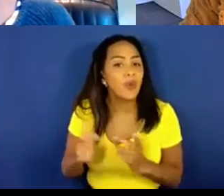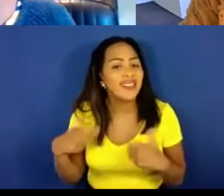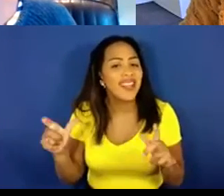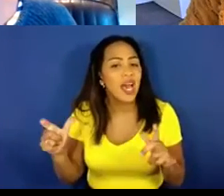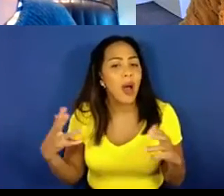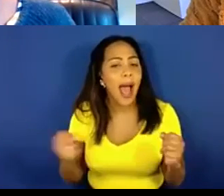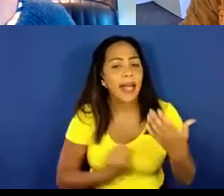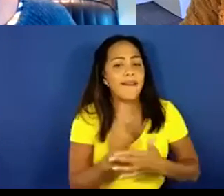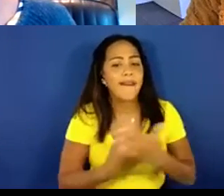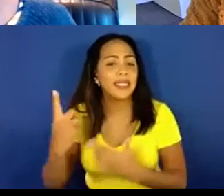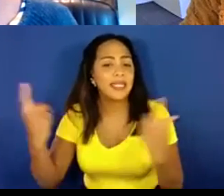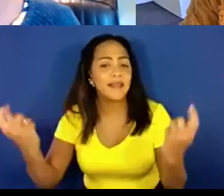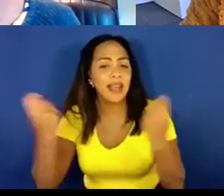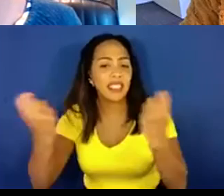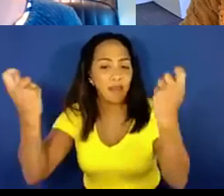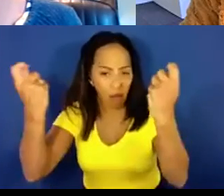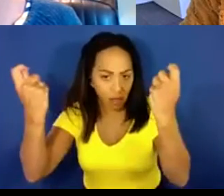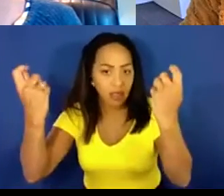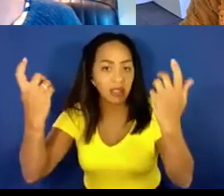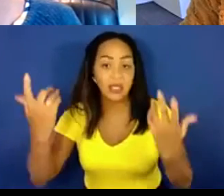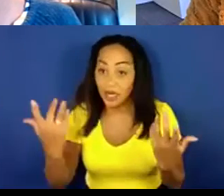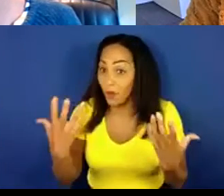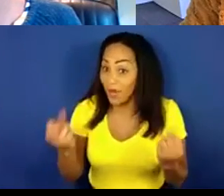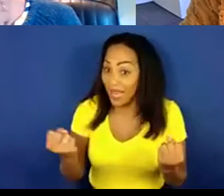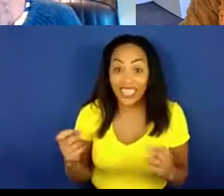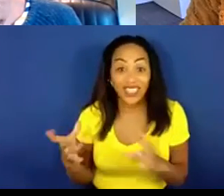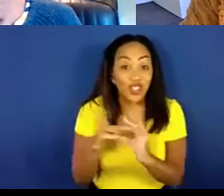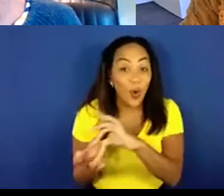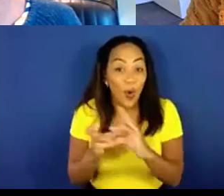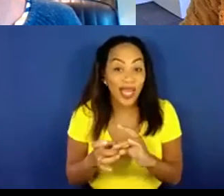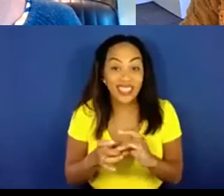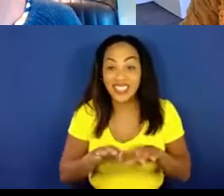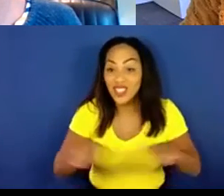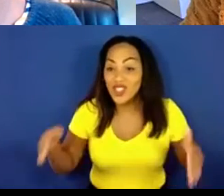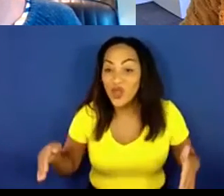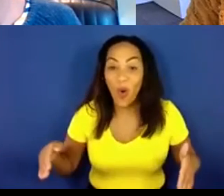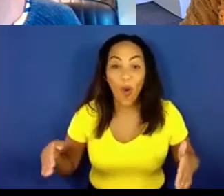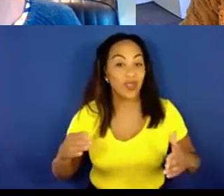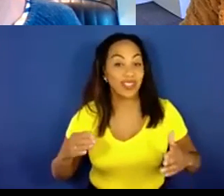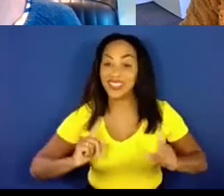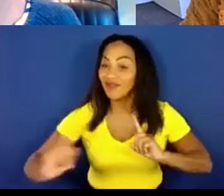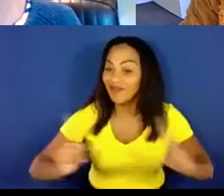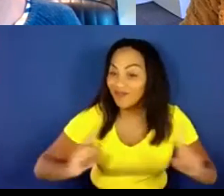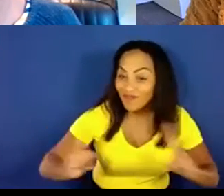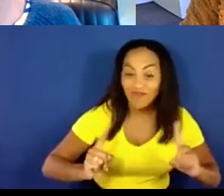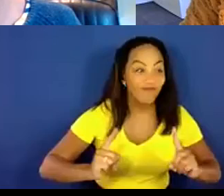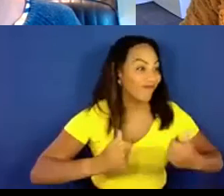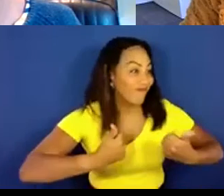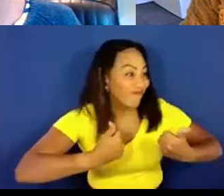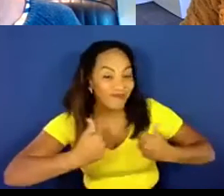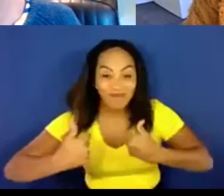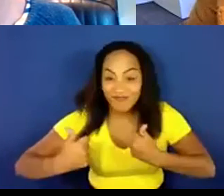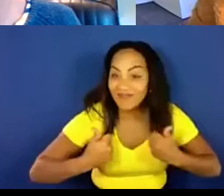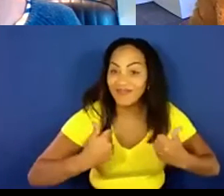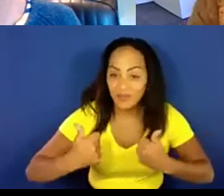us down. And I just love the fact that we had some joint stalls, or we're running across to each other in a way we might not have been, and you know, able